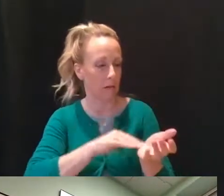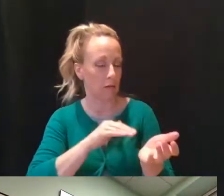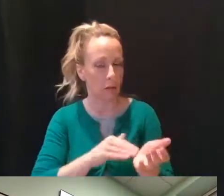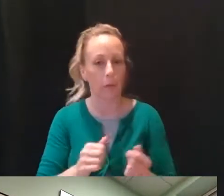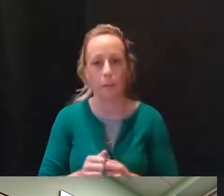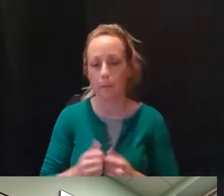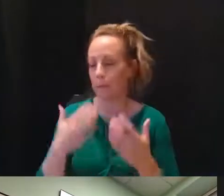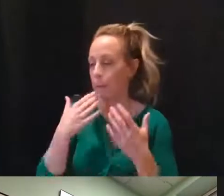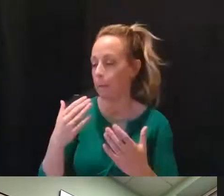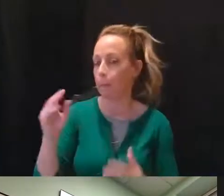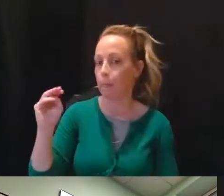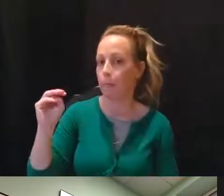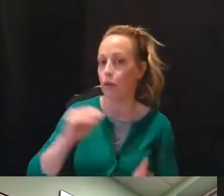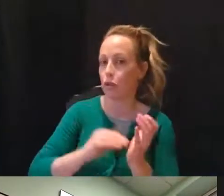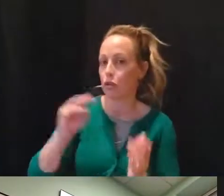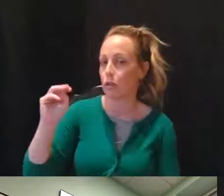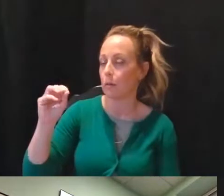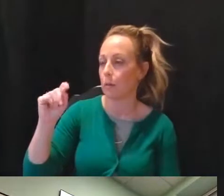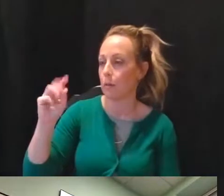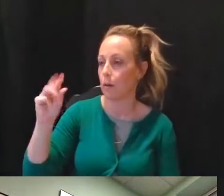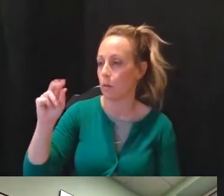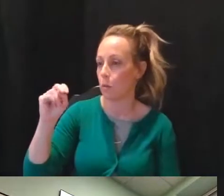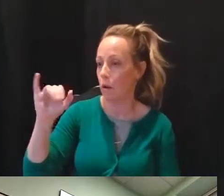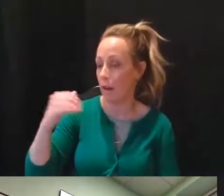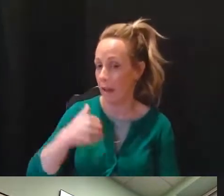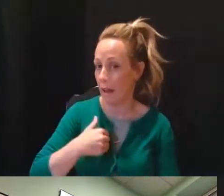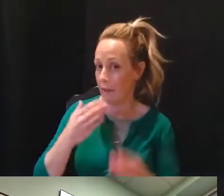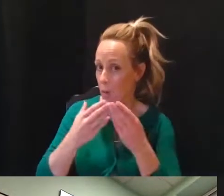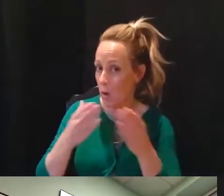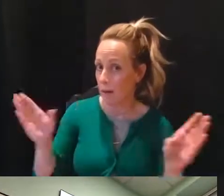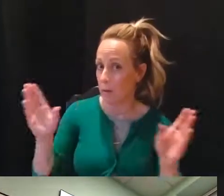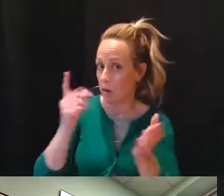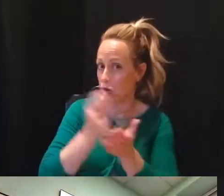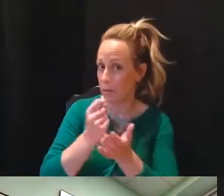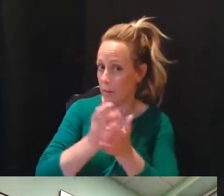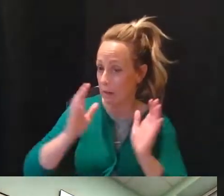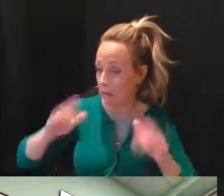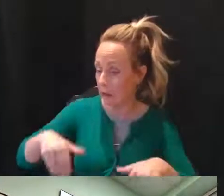Thank you. Dr. Motwani, is there current widespread treatment for COVID-19?